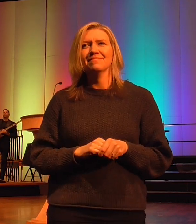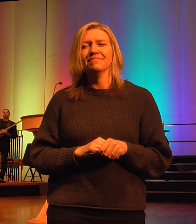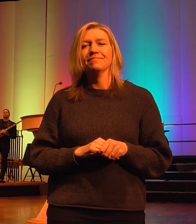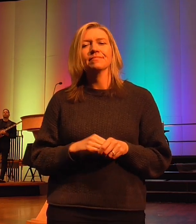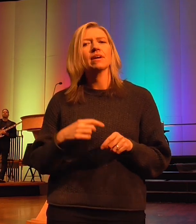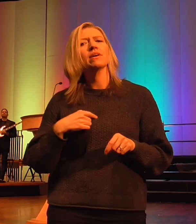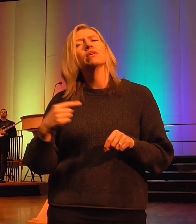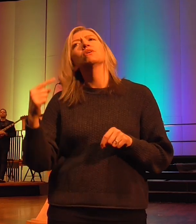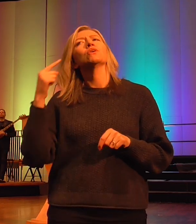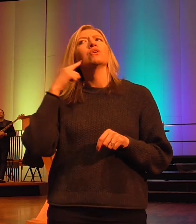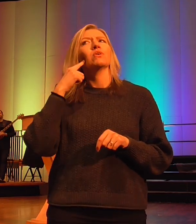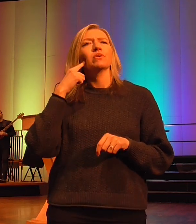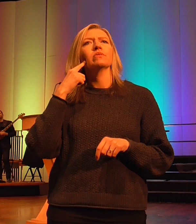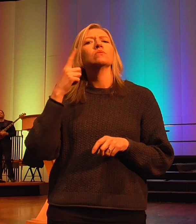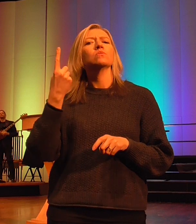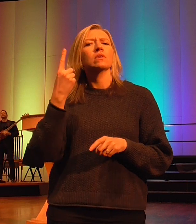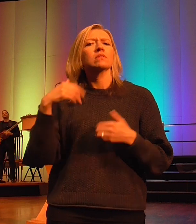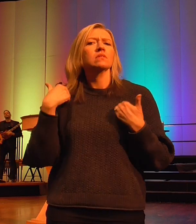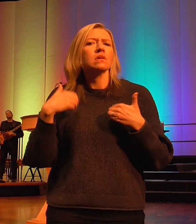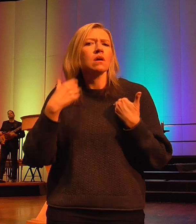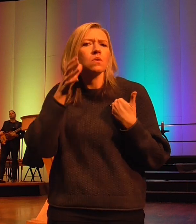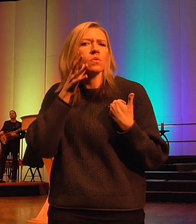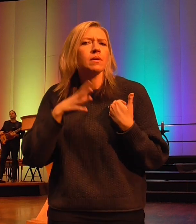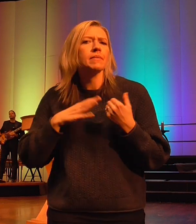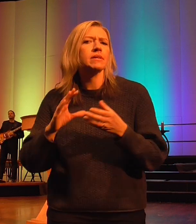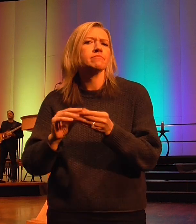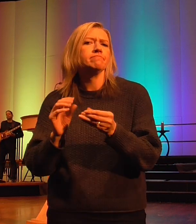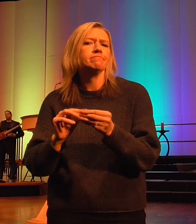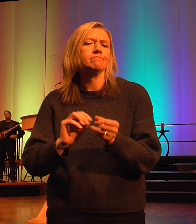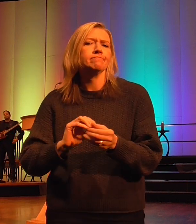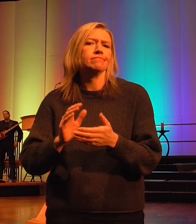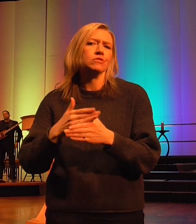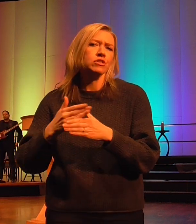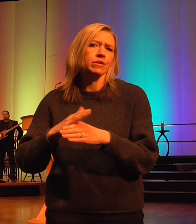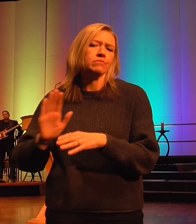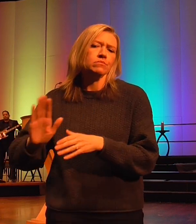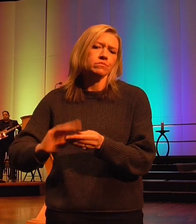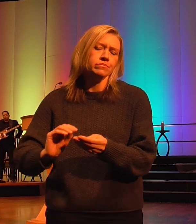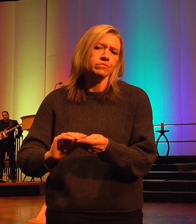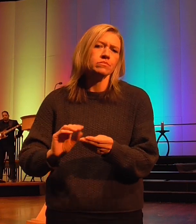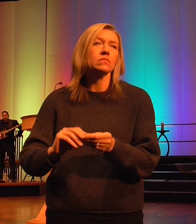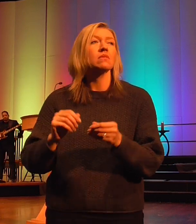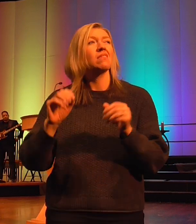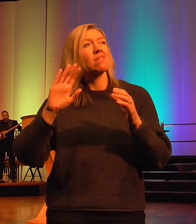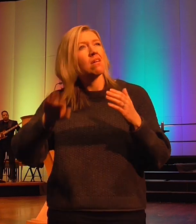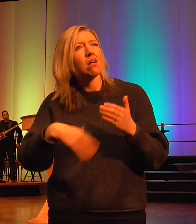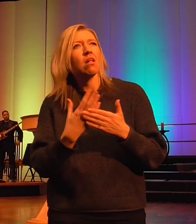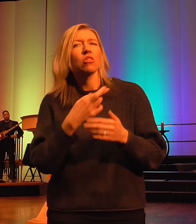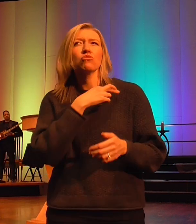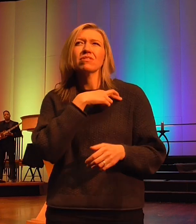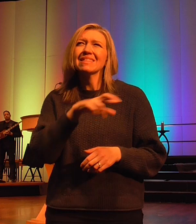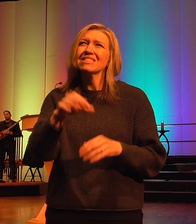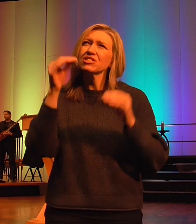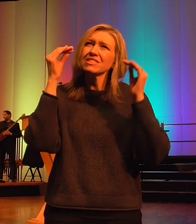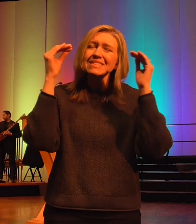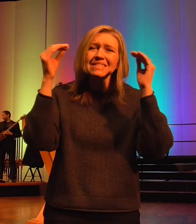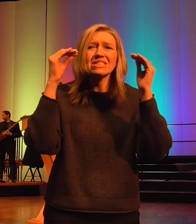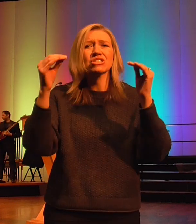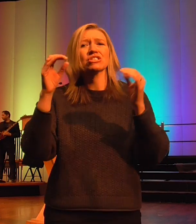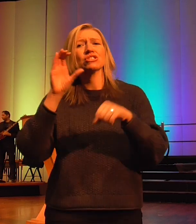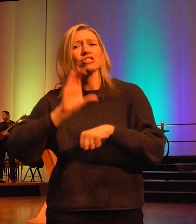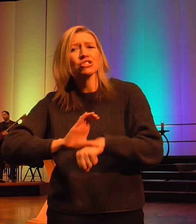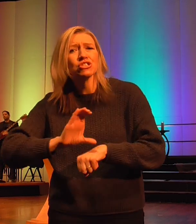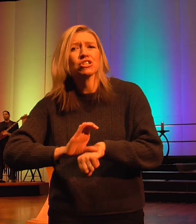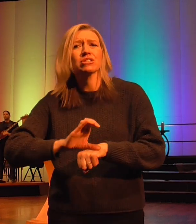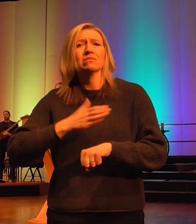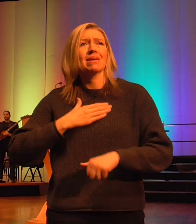And I heard a young woman speak, and she said, you know, in all of the religious teaching and church catechism that I've had in my life, I've